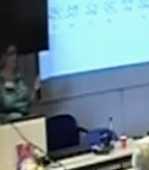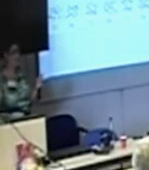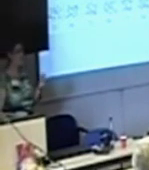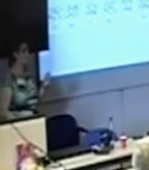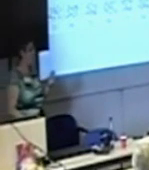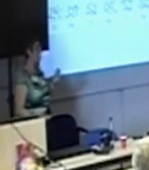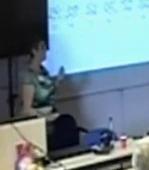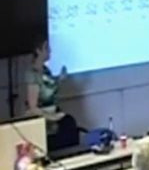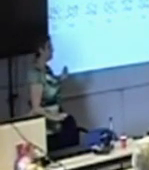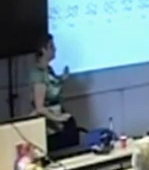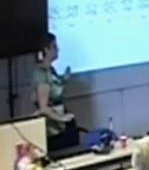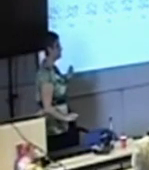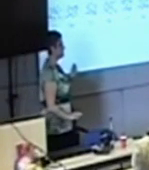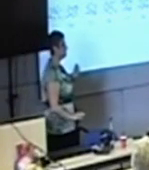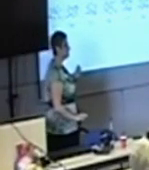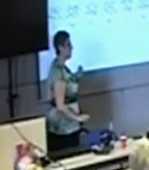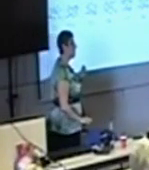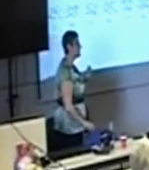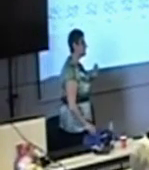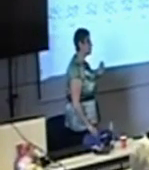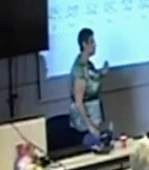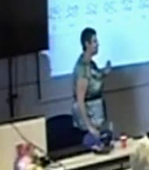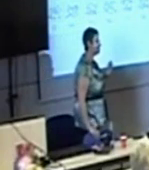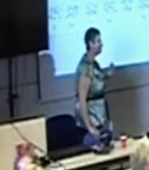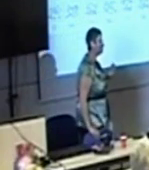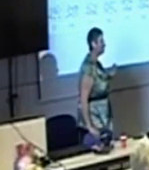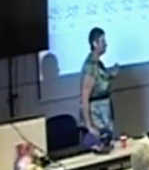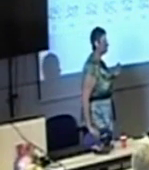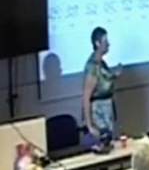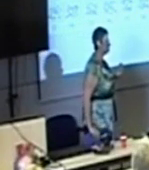So the way we – what is the control?